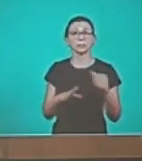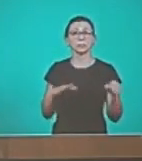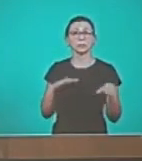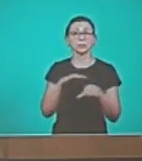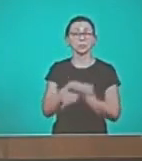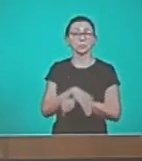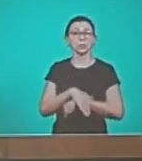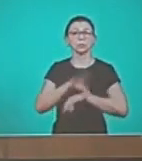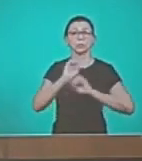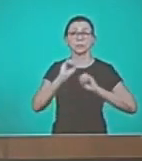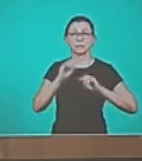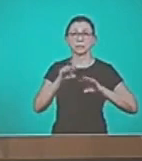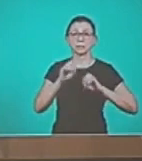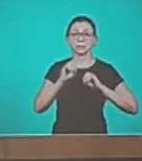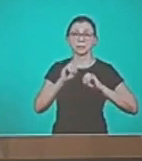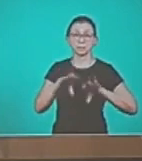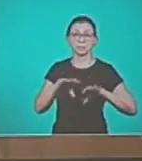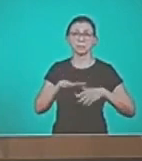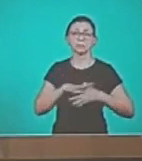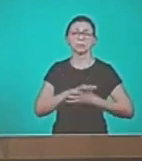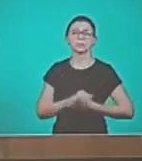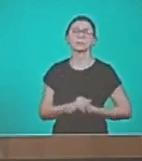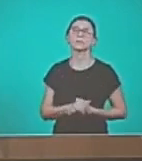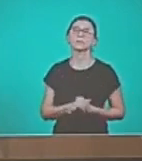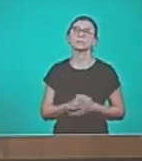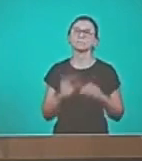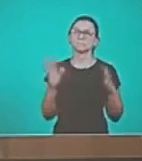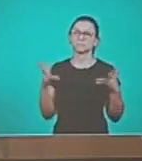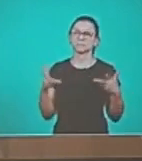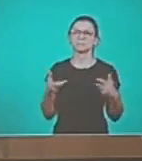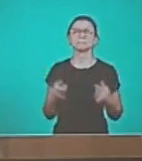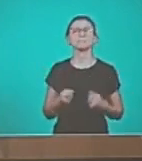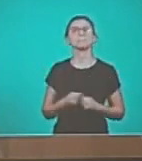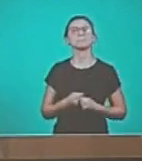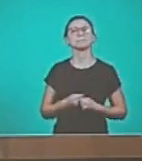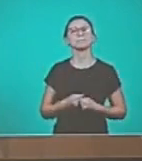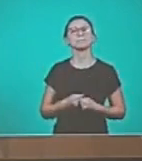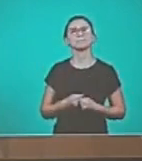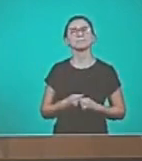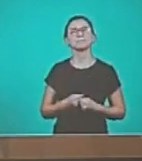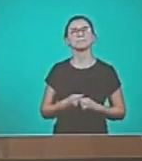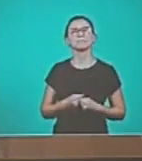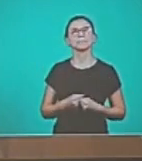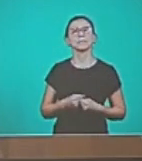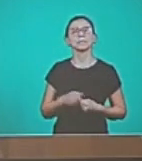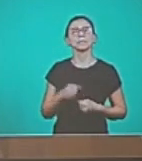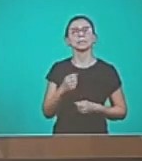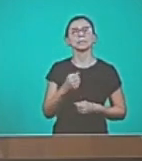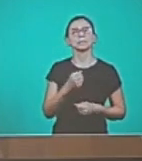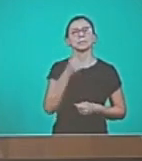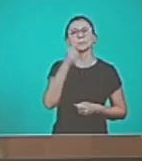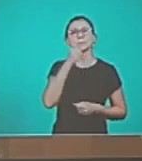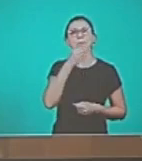preached in the service at night and also the teachings was wonderful. And